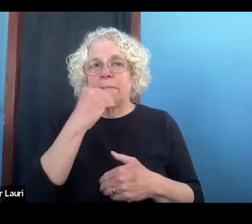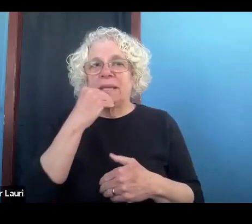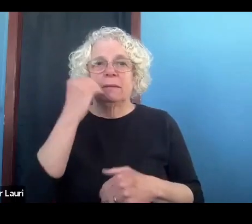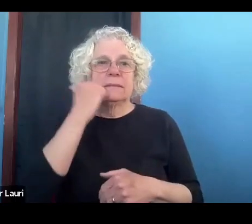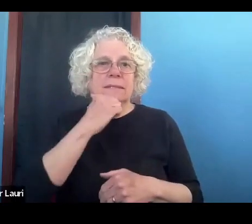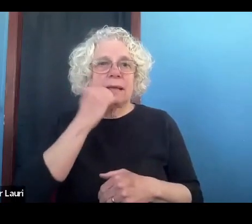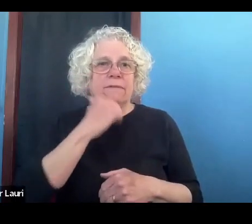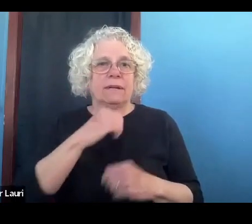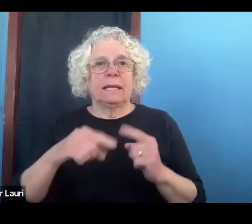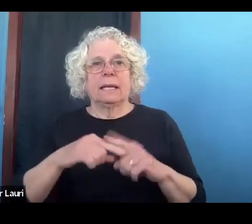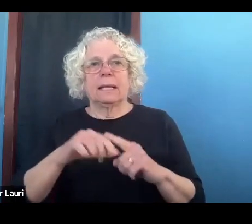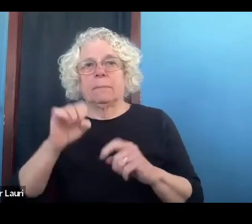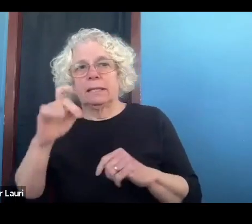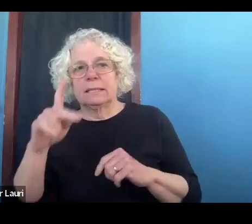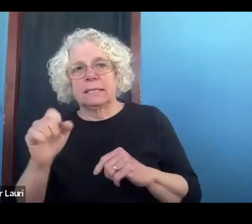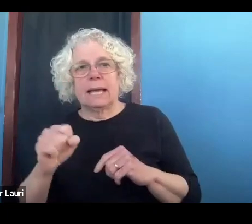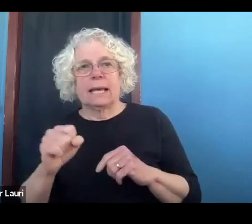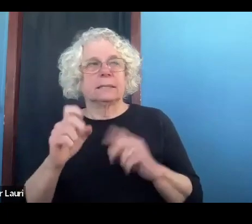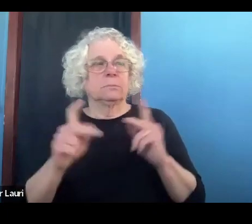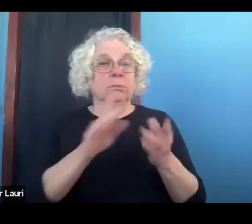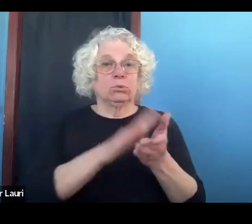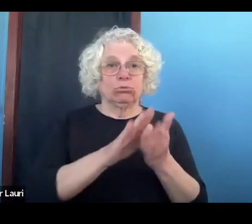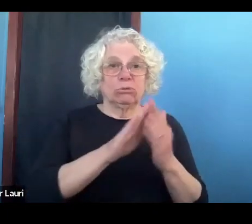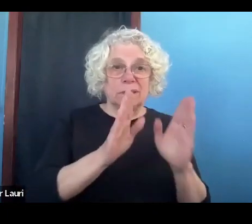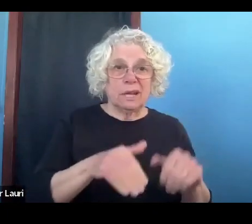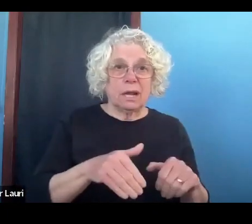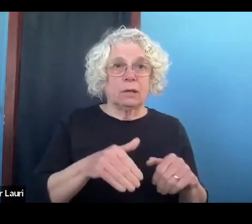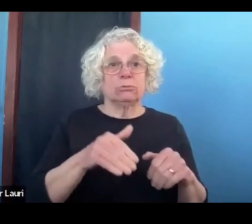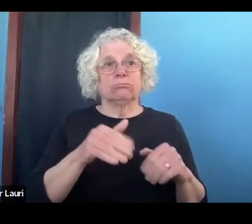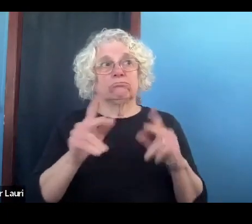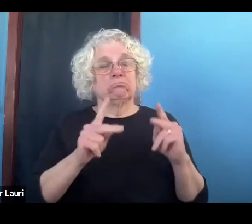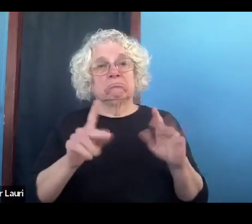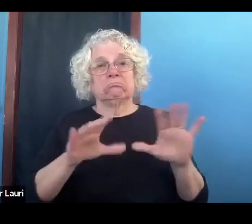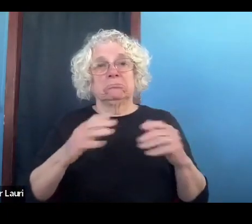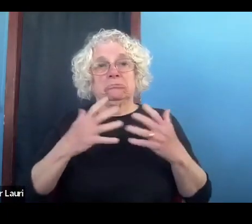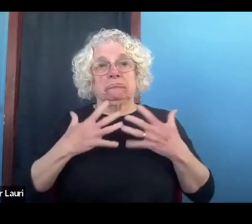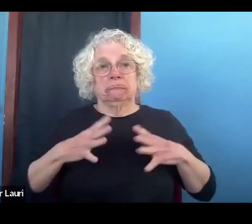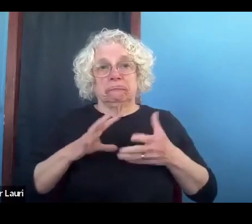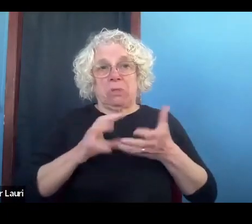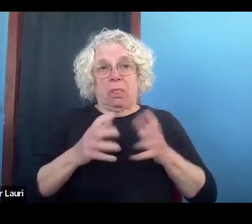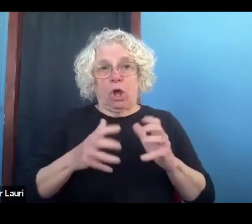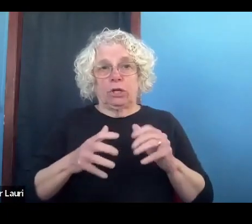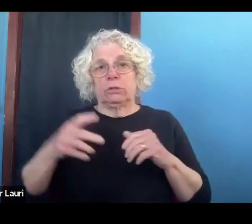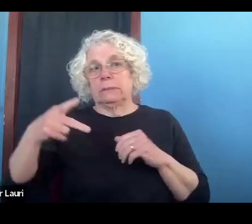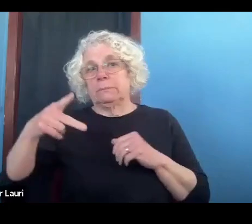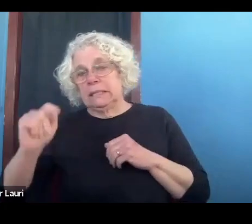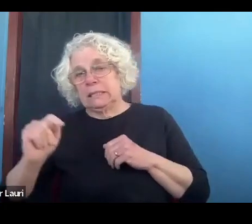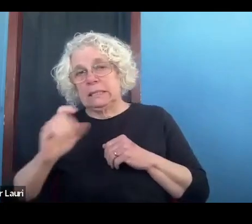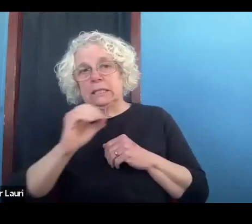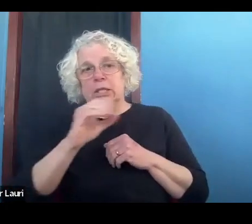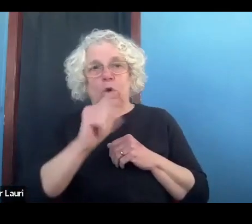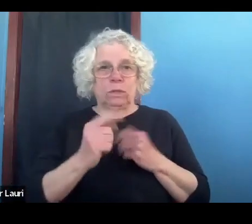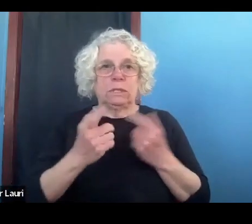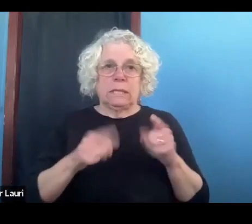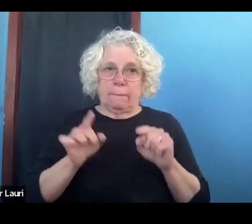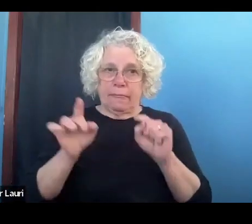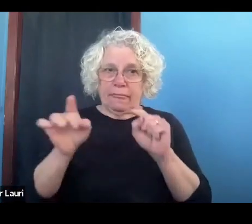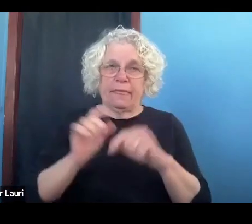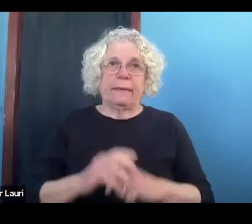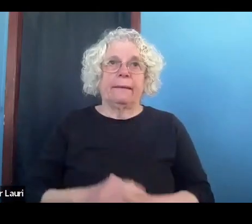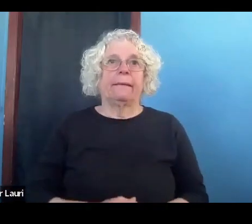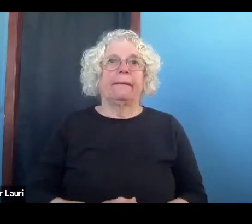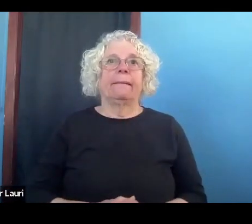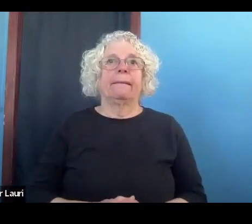snacks and housekeeping, laundry. They also have PT and OT, so physical therapy and occupational therapy. They